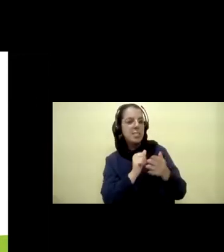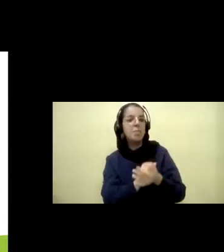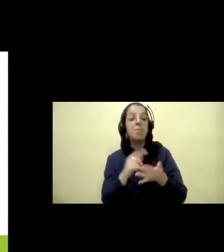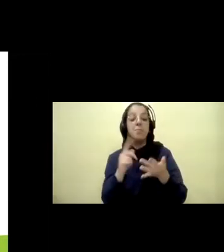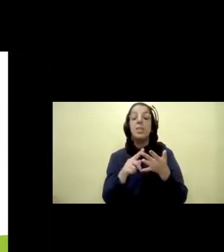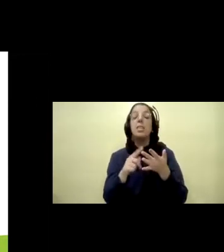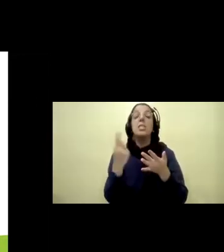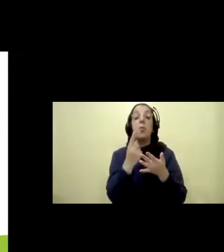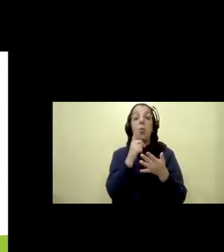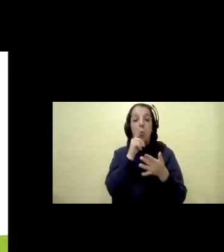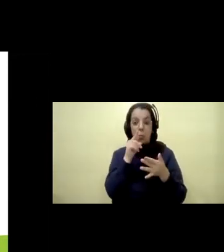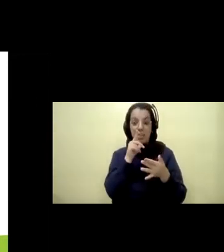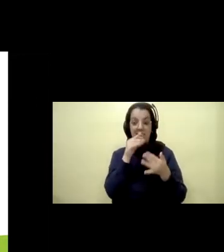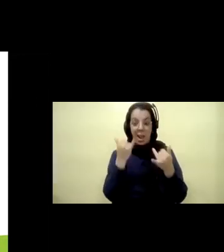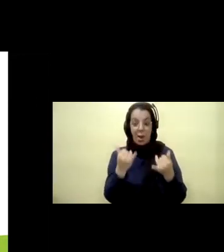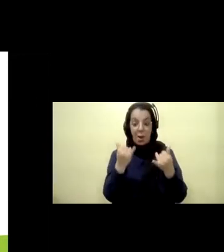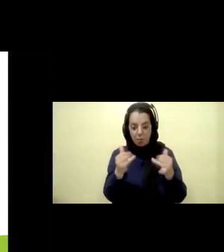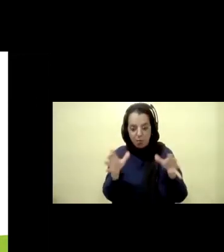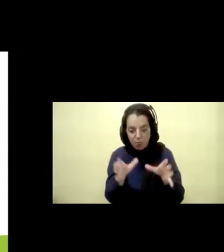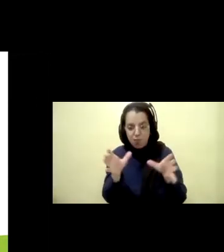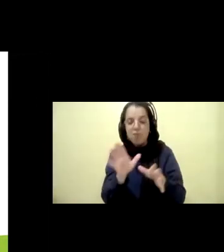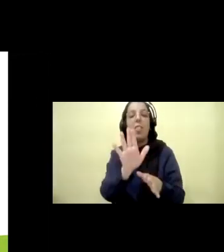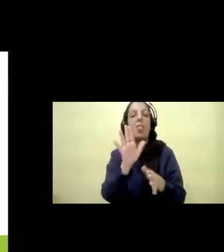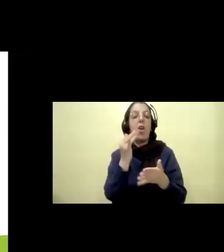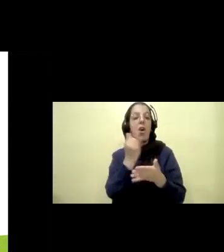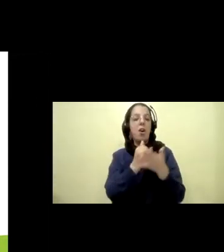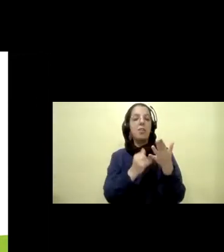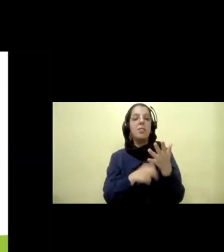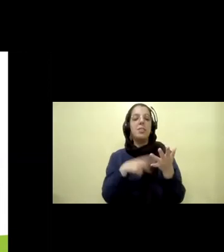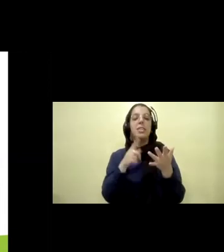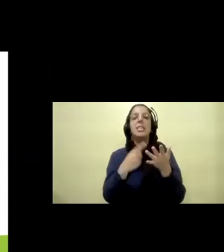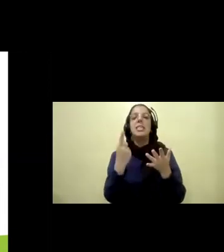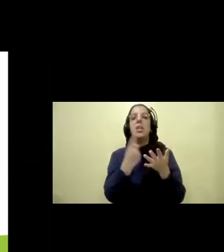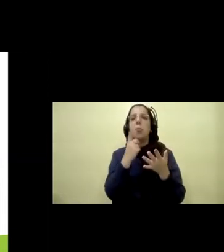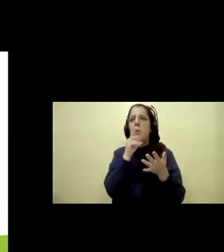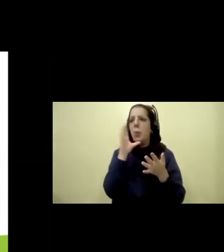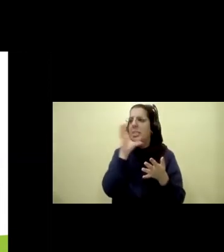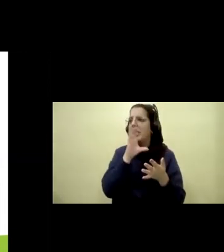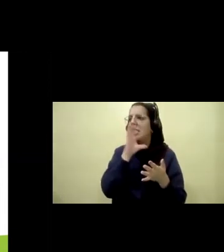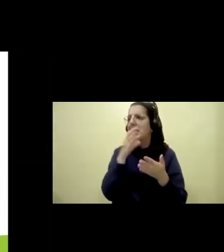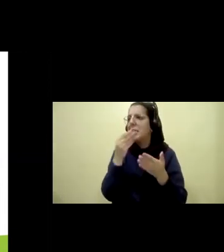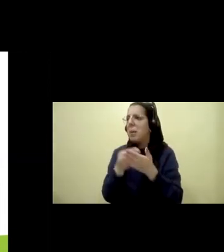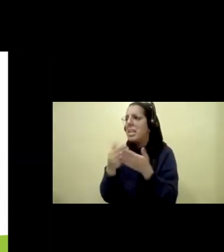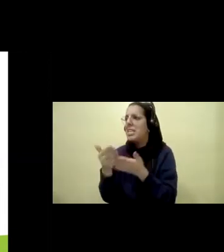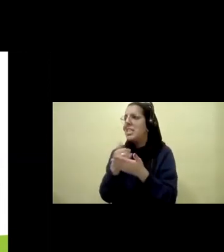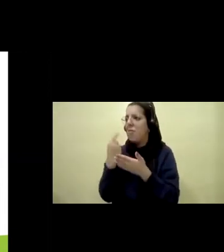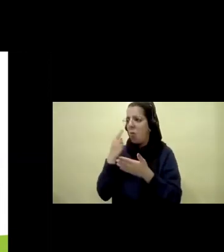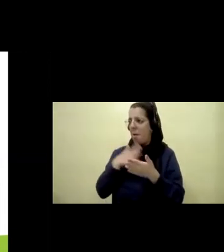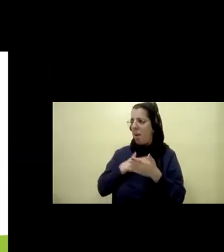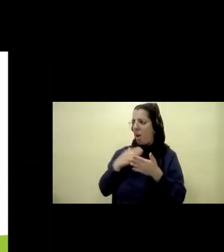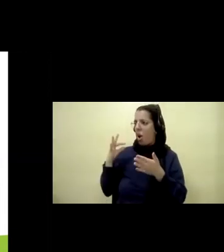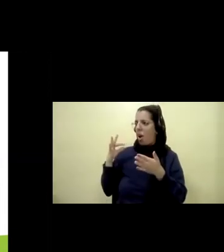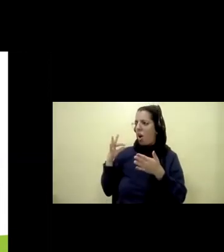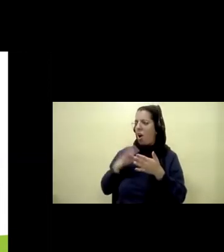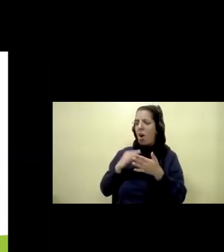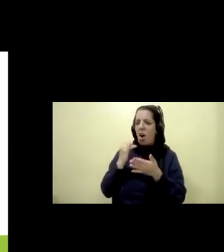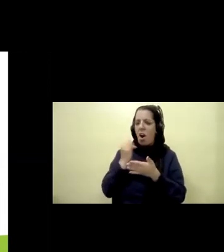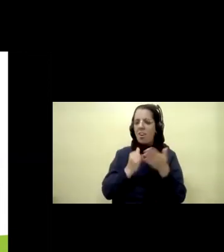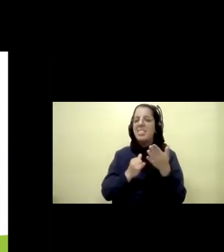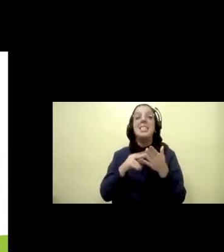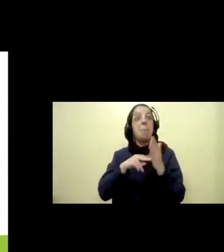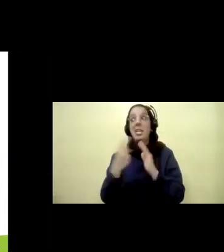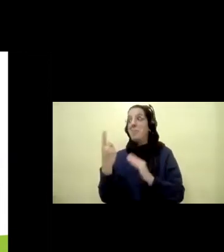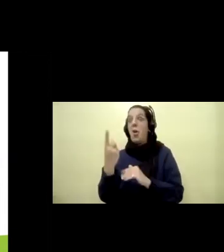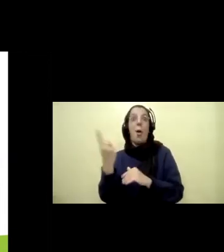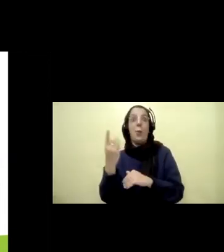art. Somebody who's seeking payment for their art. Doesn't mean you're always going to get paid, but you're